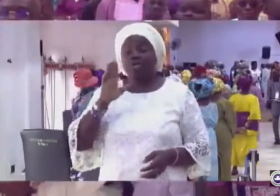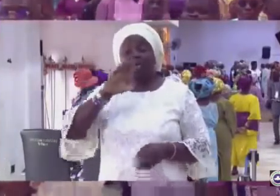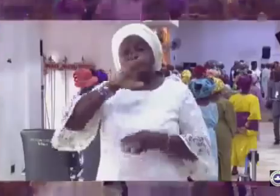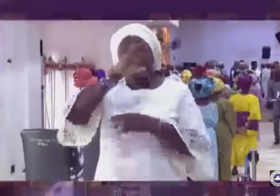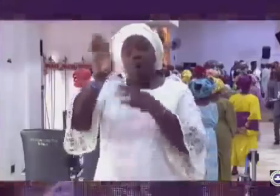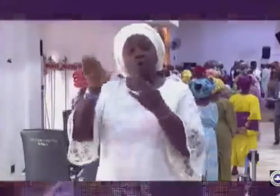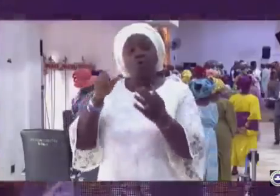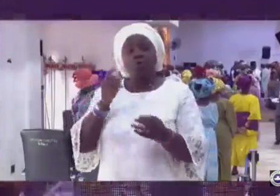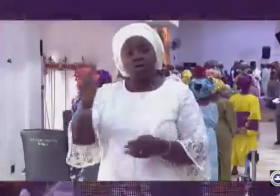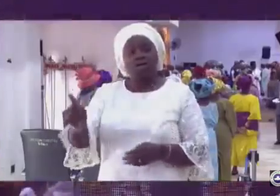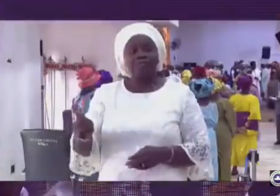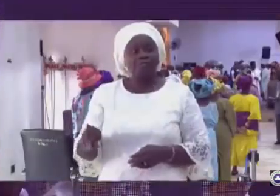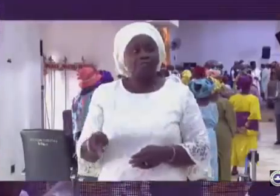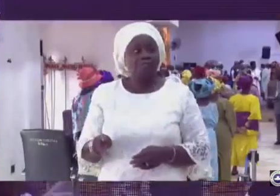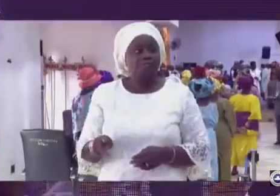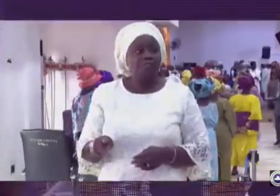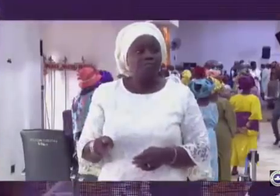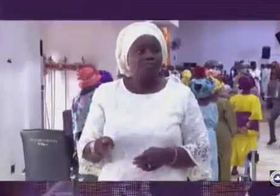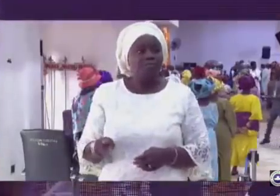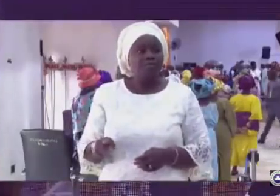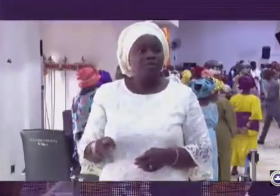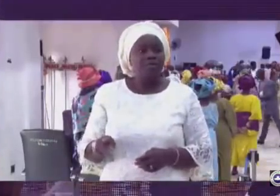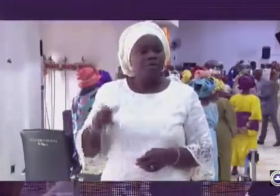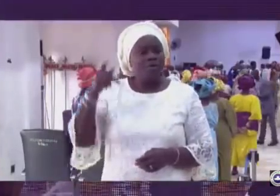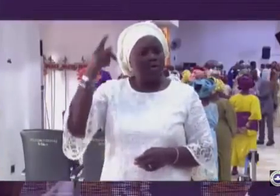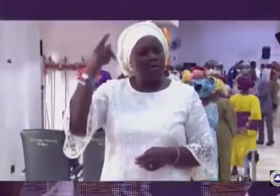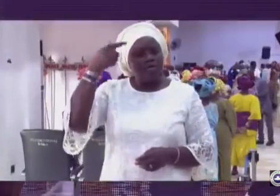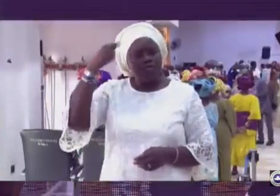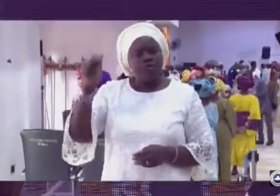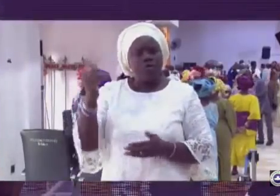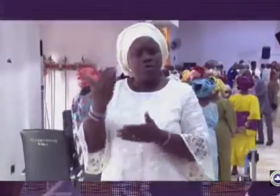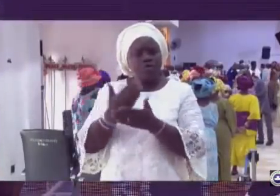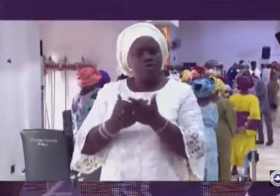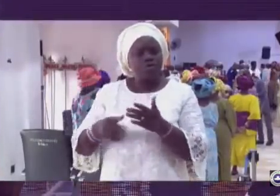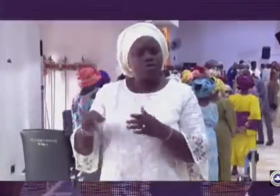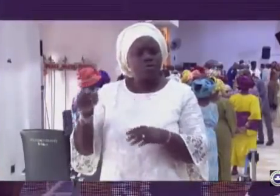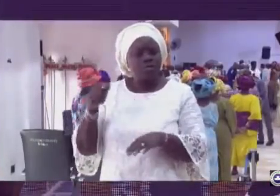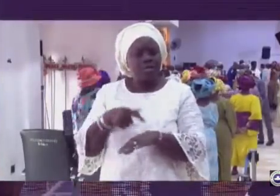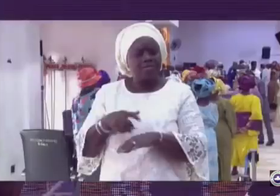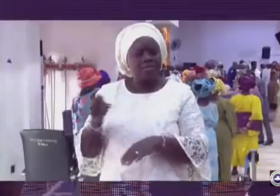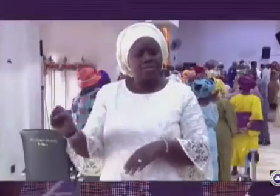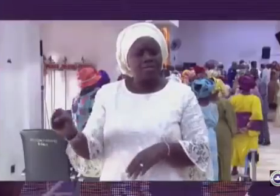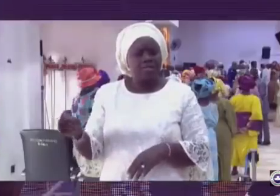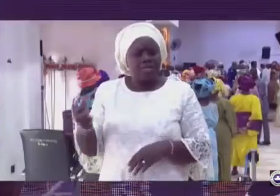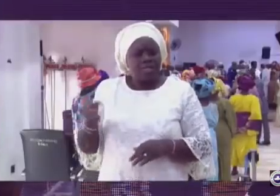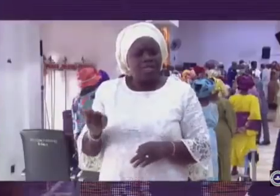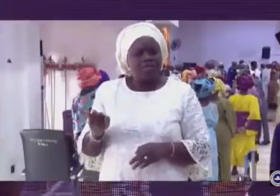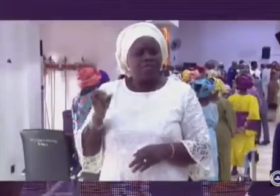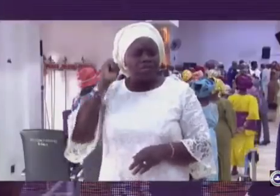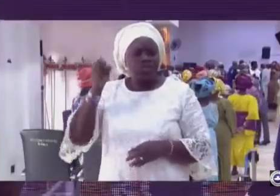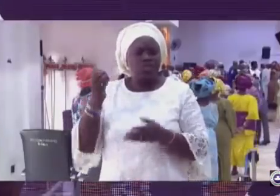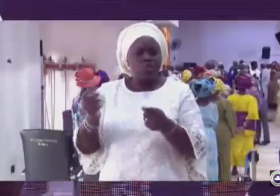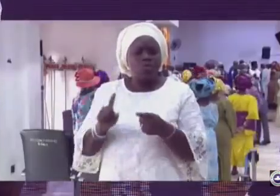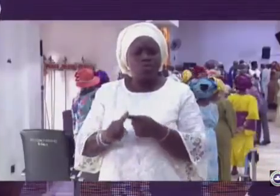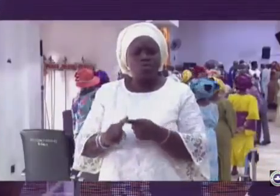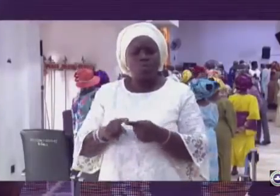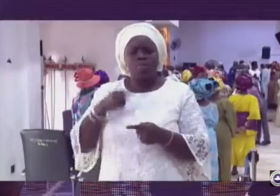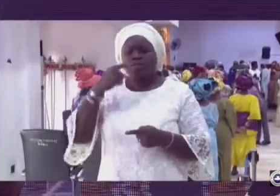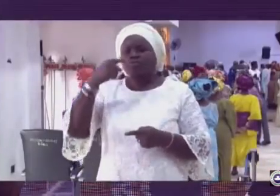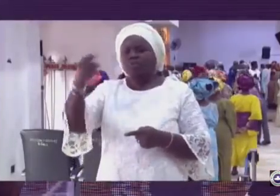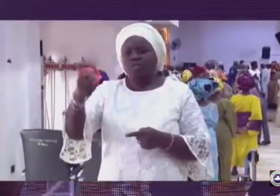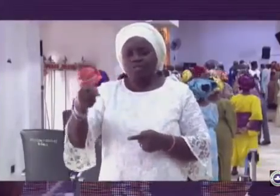For quite a while, when she wants to speak, when she wants to communicate, she will write or send